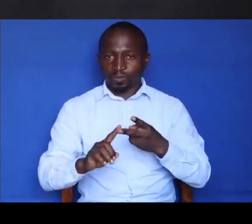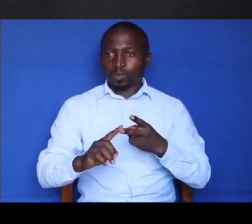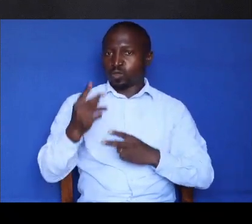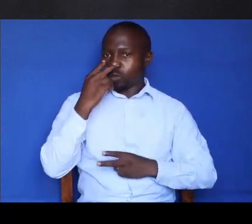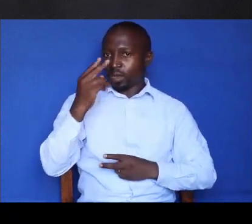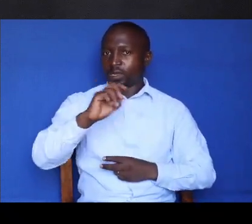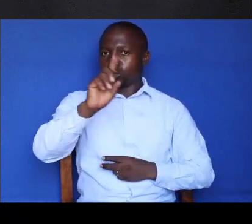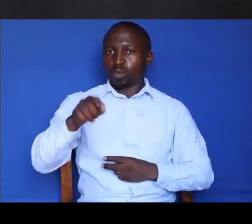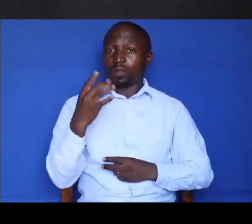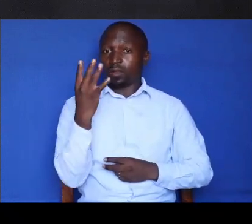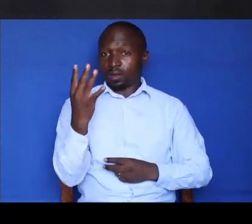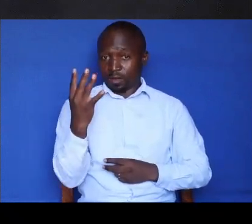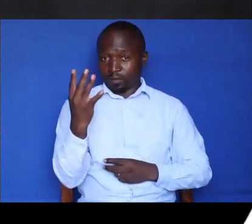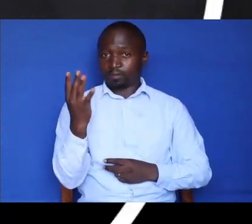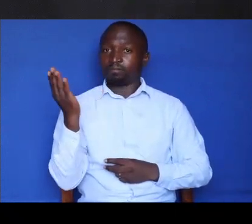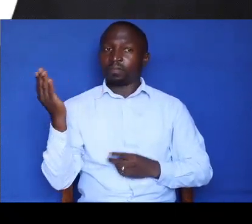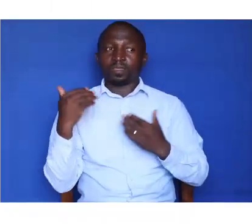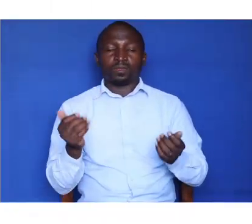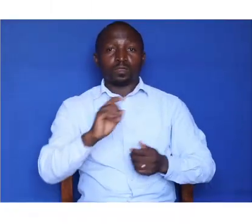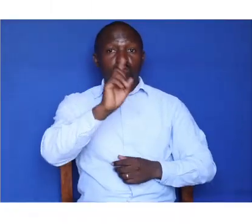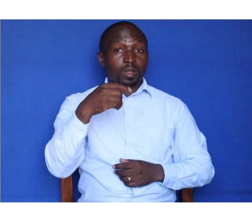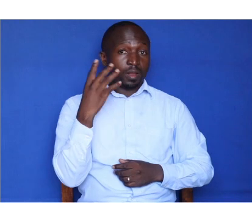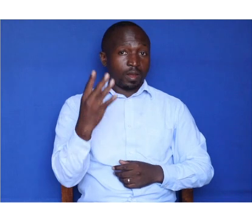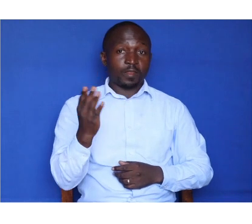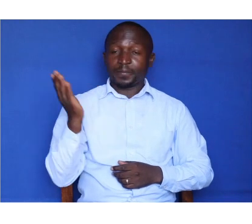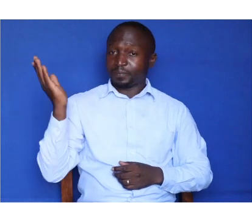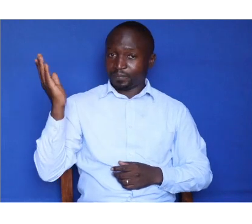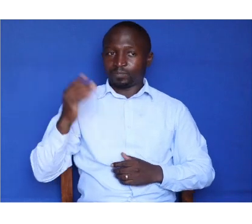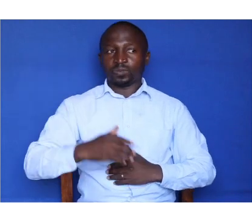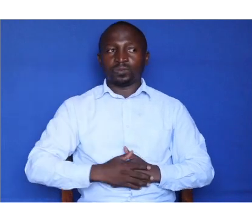looking question number 4 here. So question number 4,